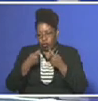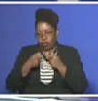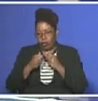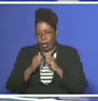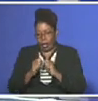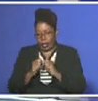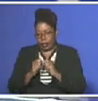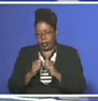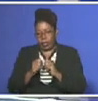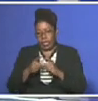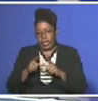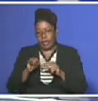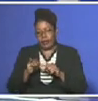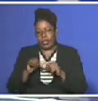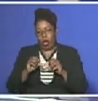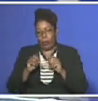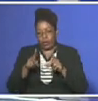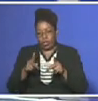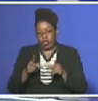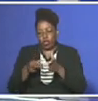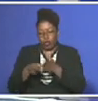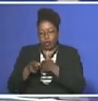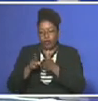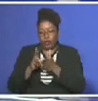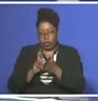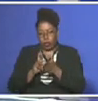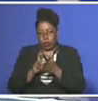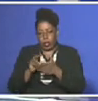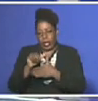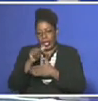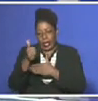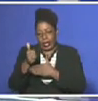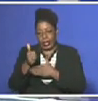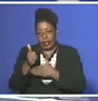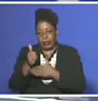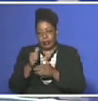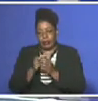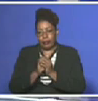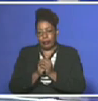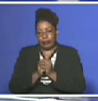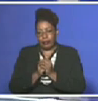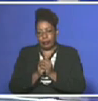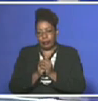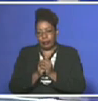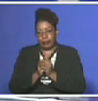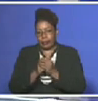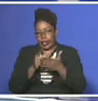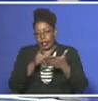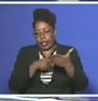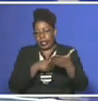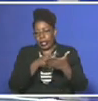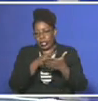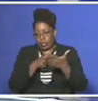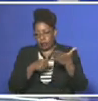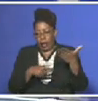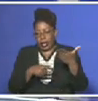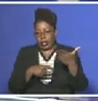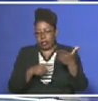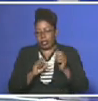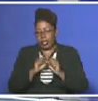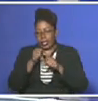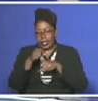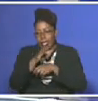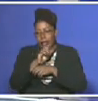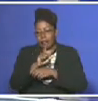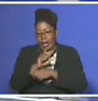the opportunity to review and extinguish any existing or expired seabed leases for that purpose.